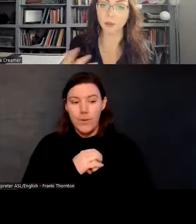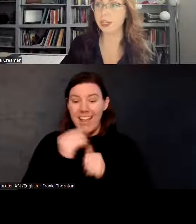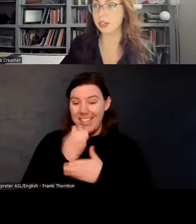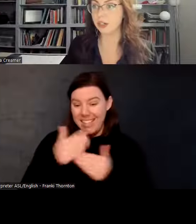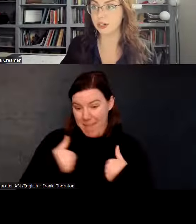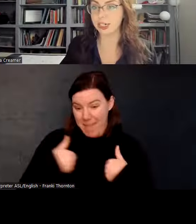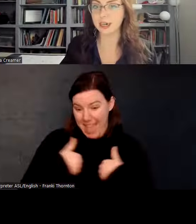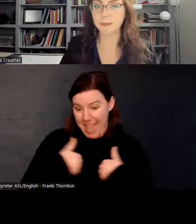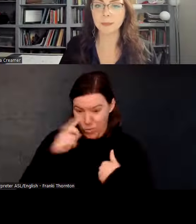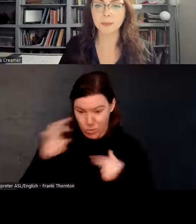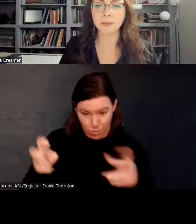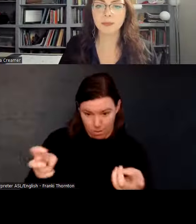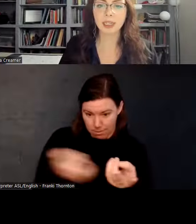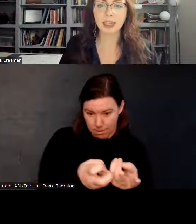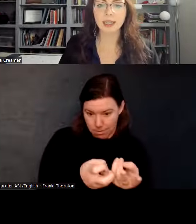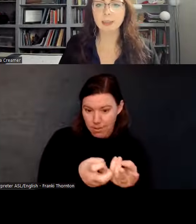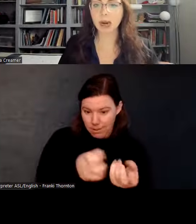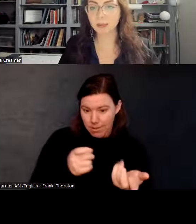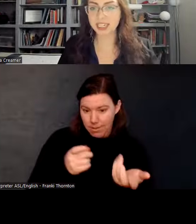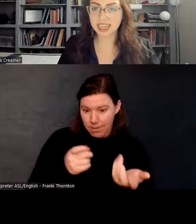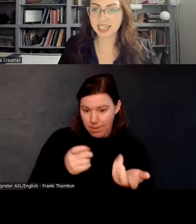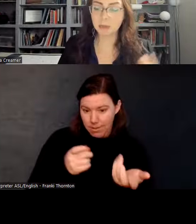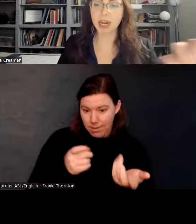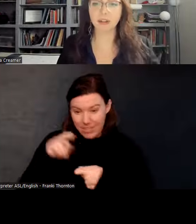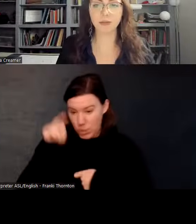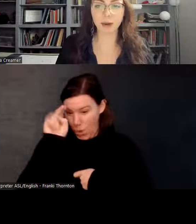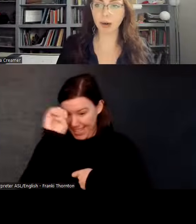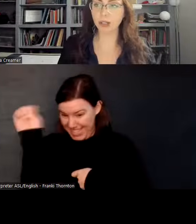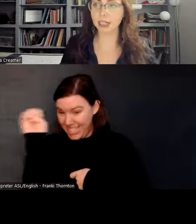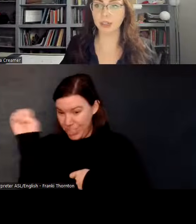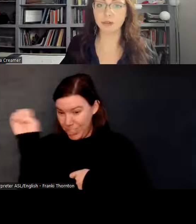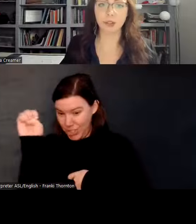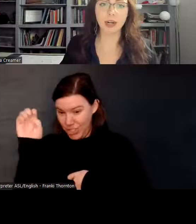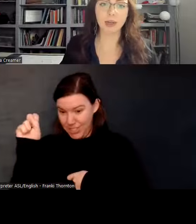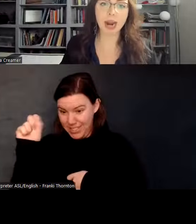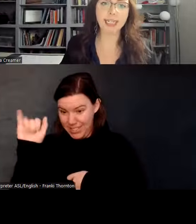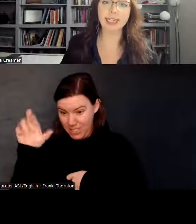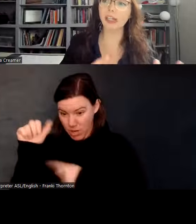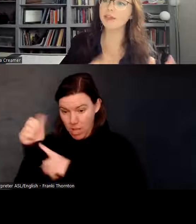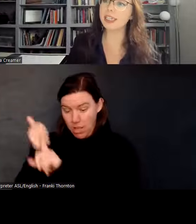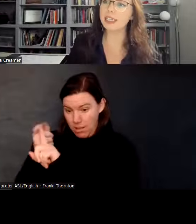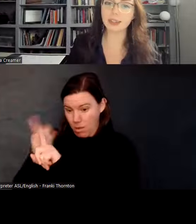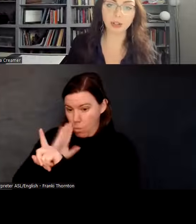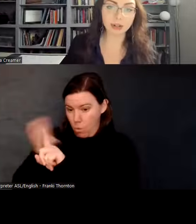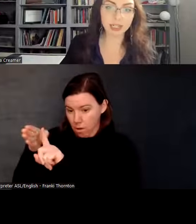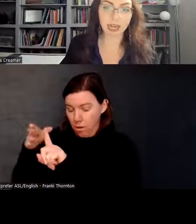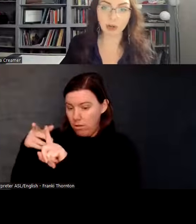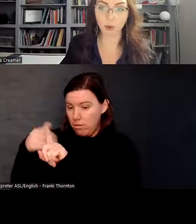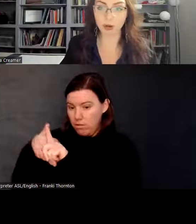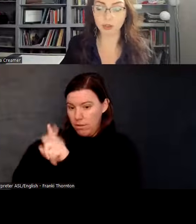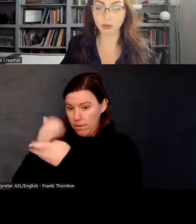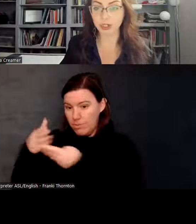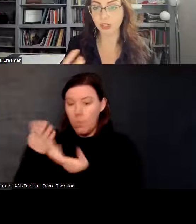parts of northeastern Syria. This probably indicates some kind of particular funerary practice, such as feasting at the